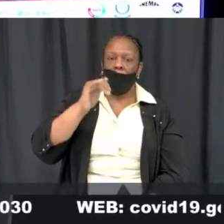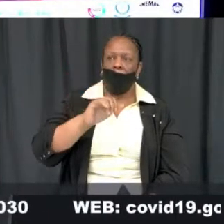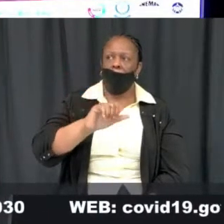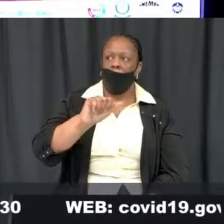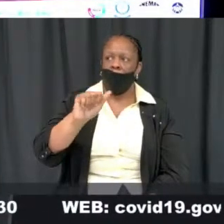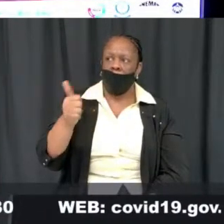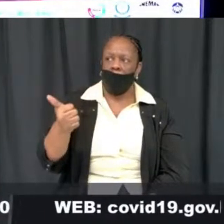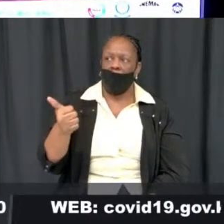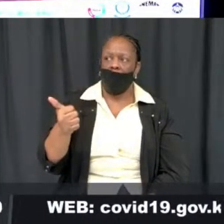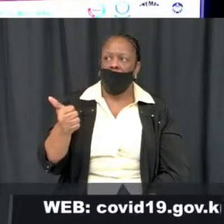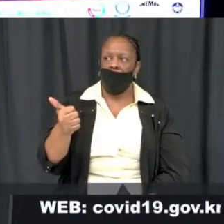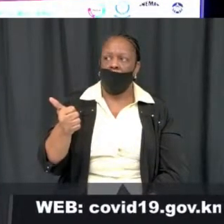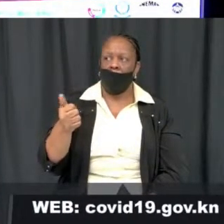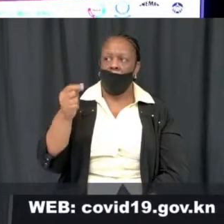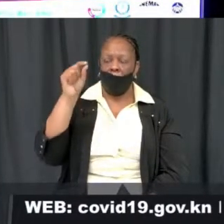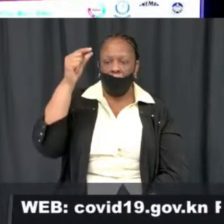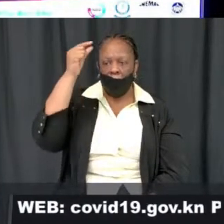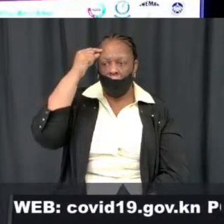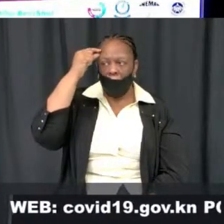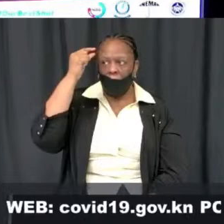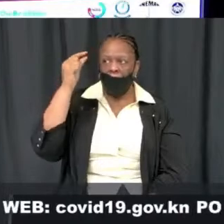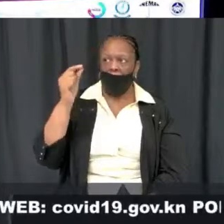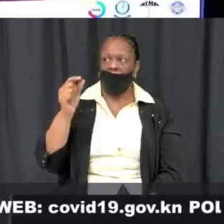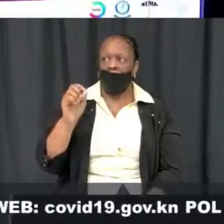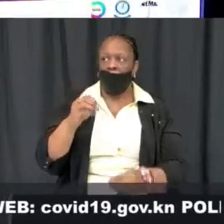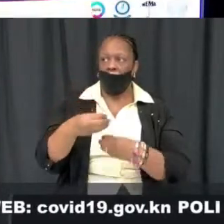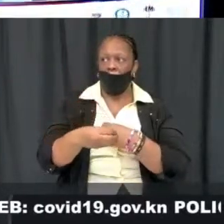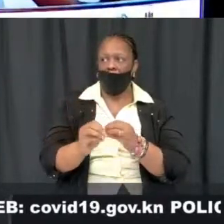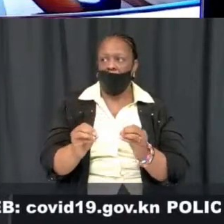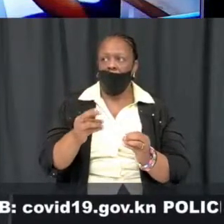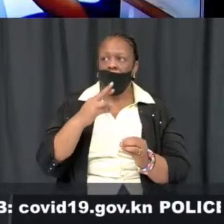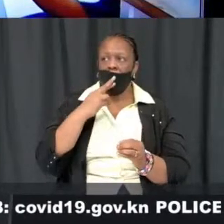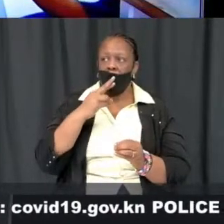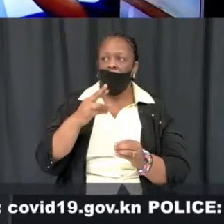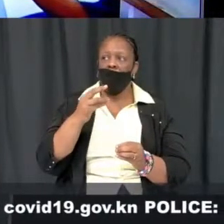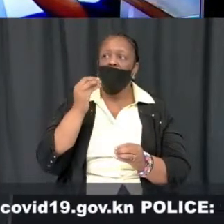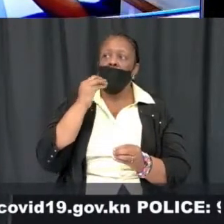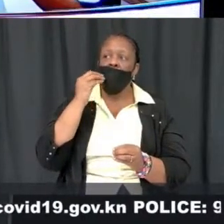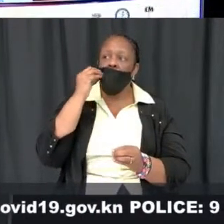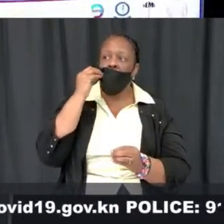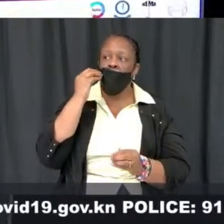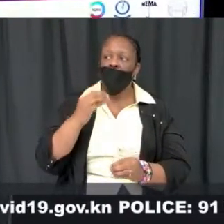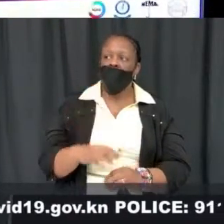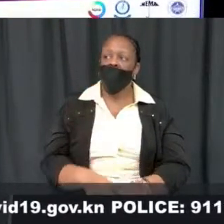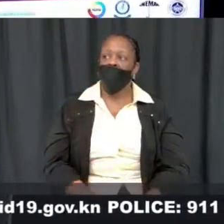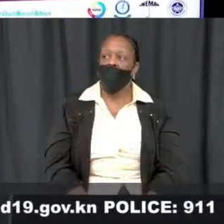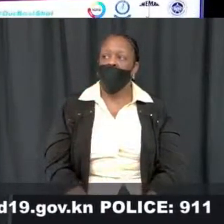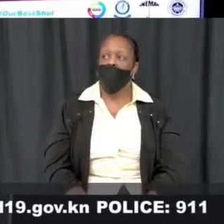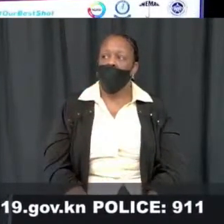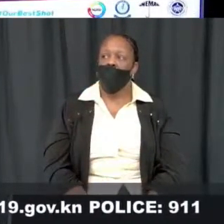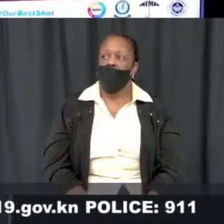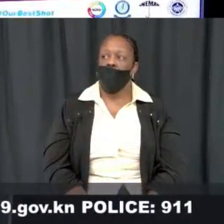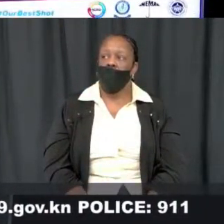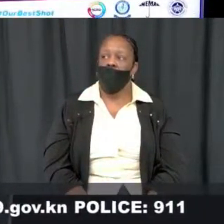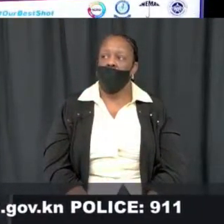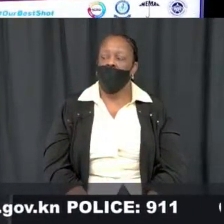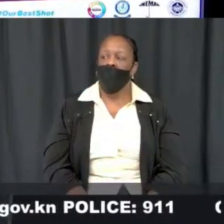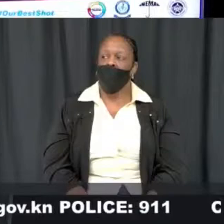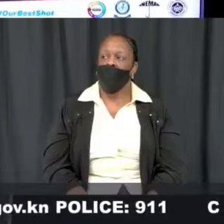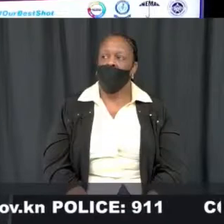offices are providing non-essential services, such as citizenship by investment, the Land